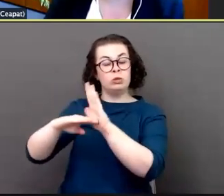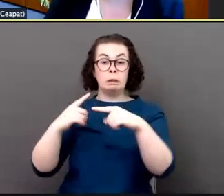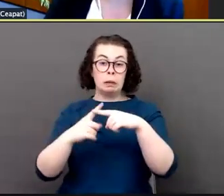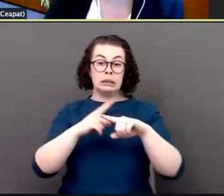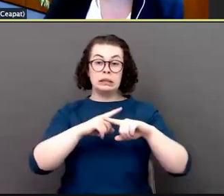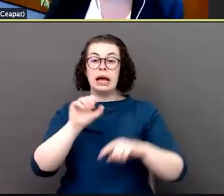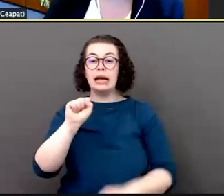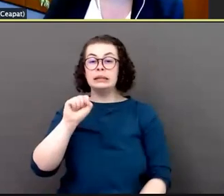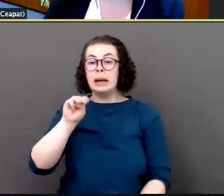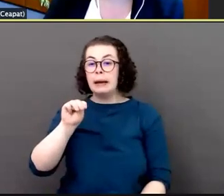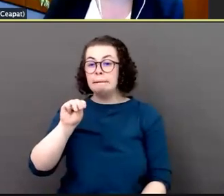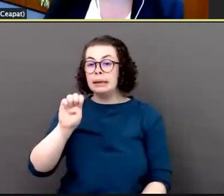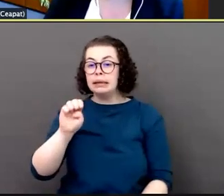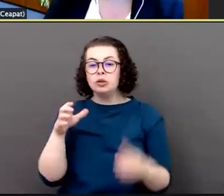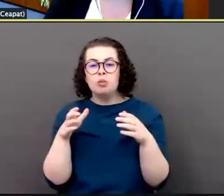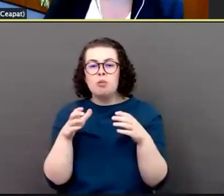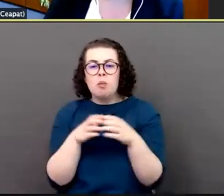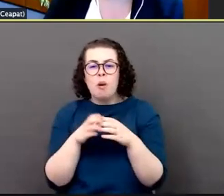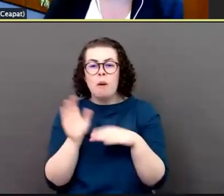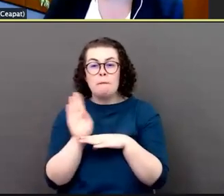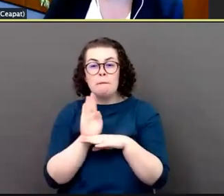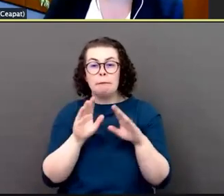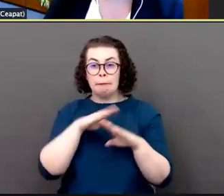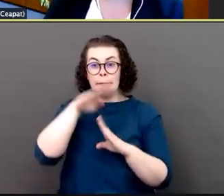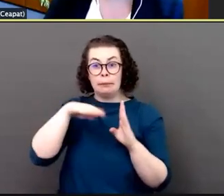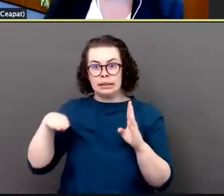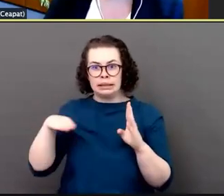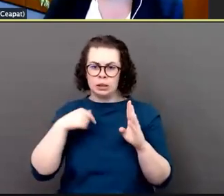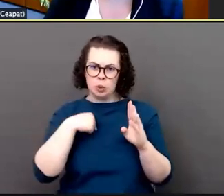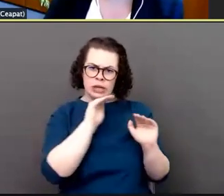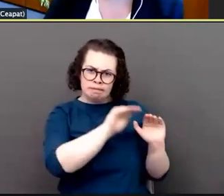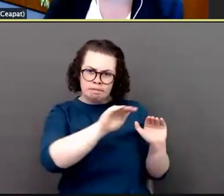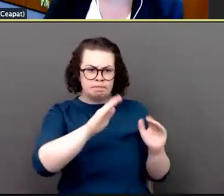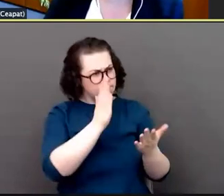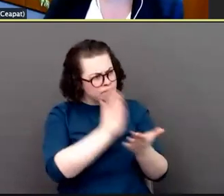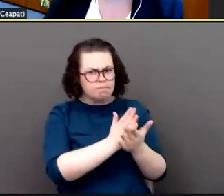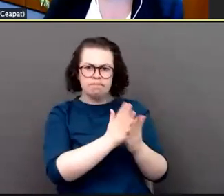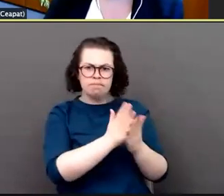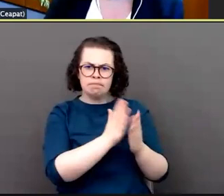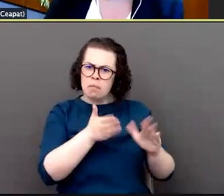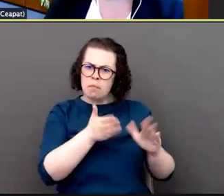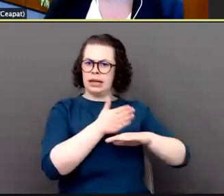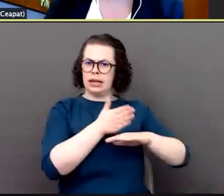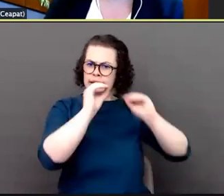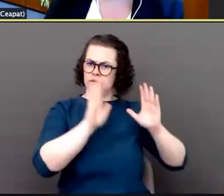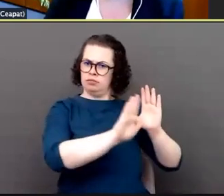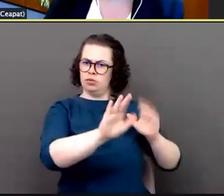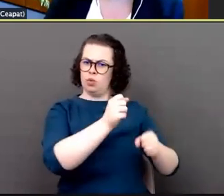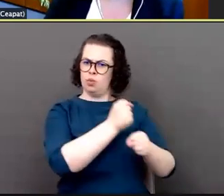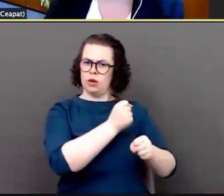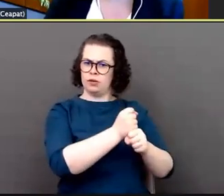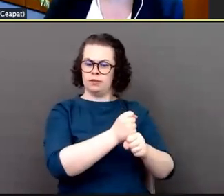process. The Observatory of Public Procurement indicates that public